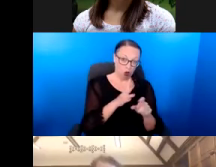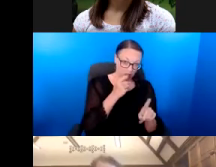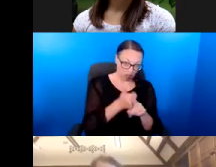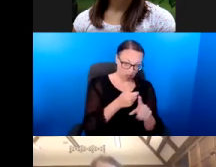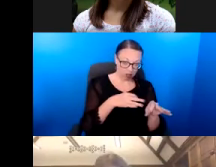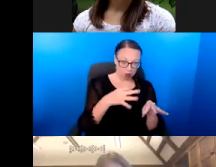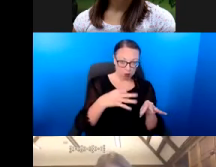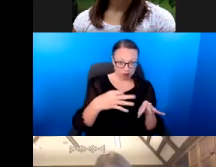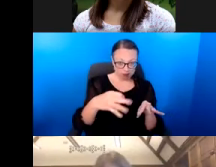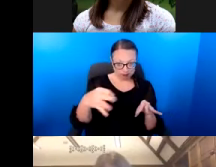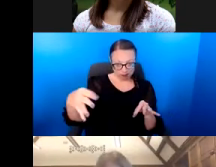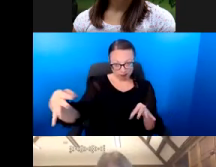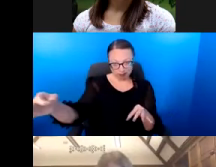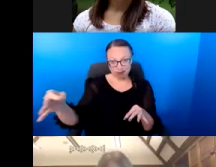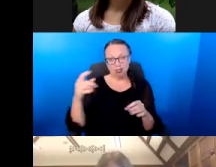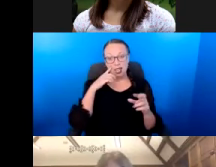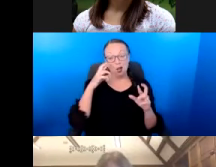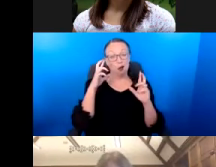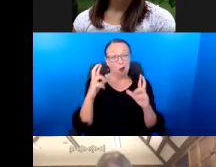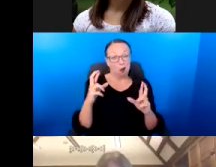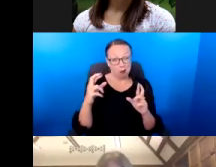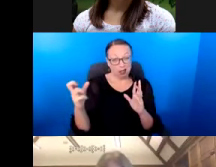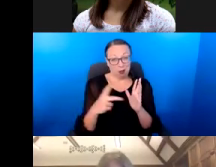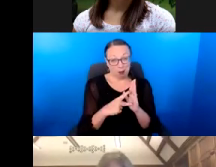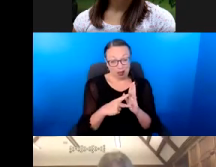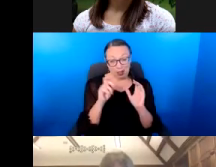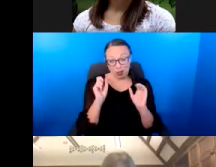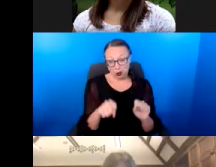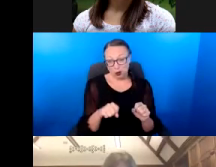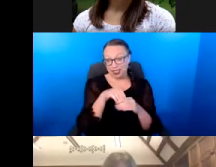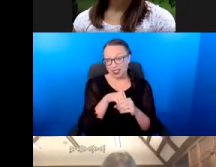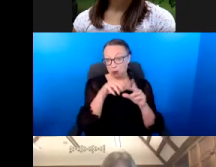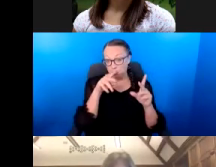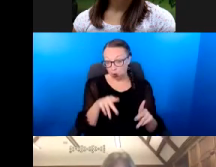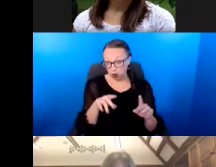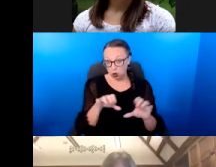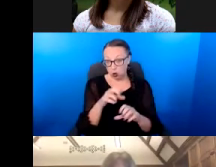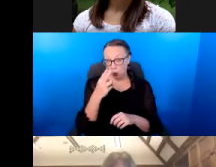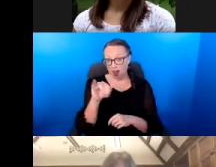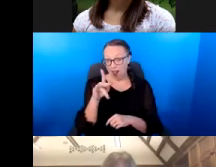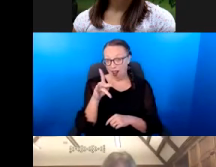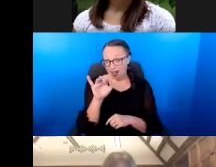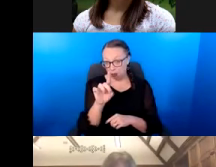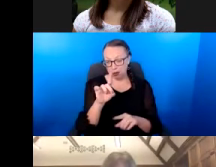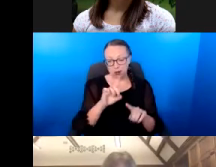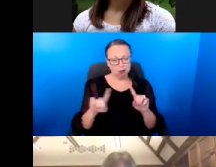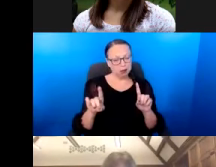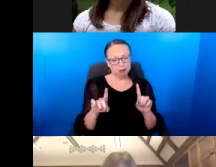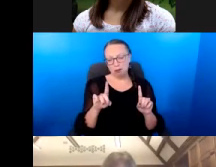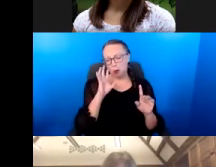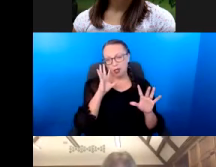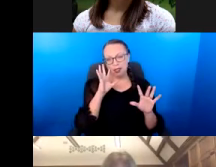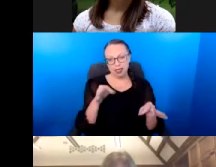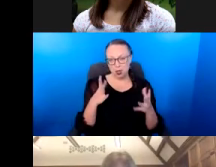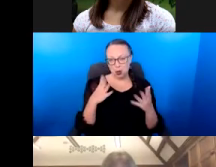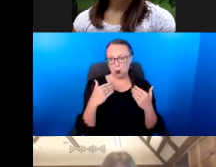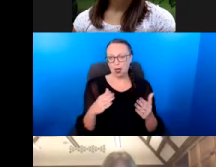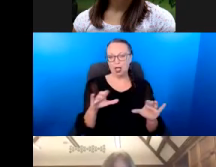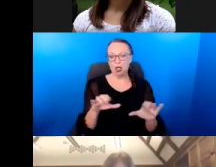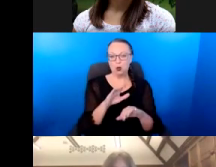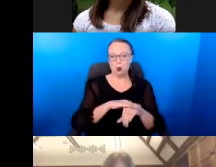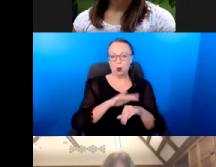postpone, and hopefully we were hoping he can come back in person to do a hybrid. But unfortunately, we decided to move ahead and have him speak.